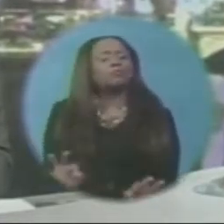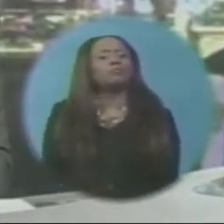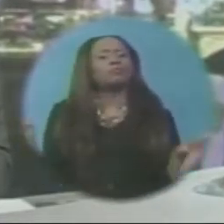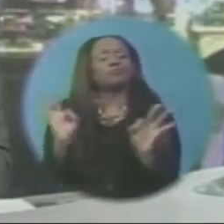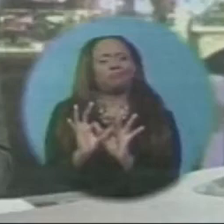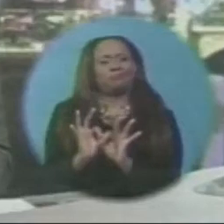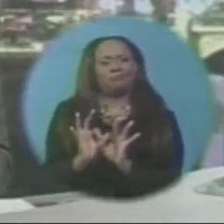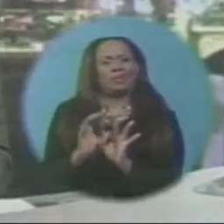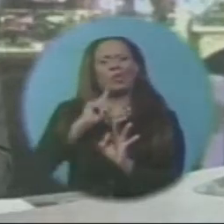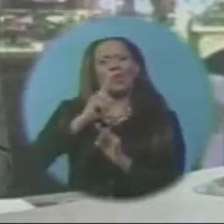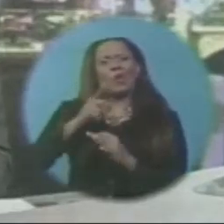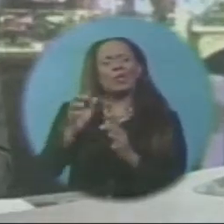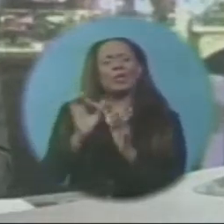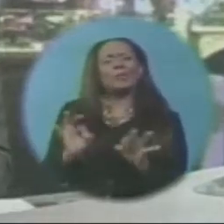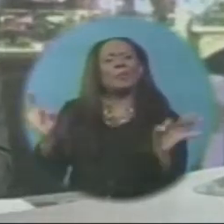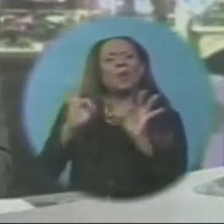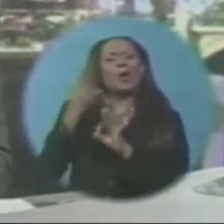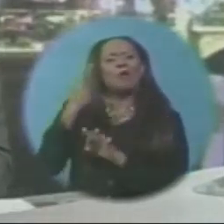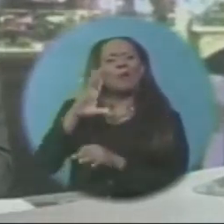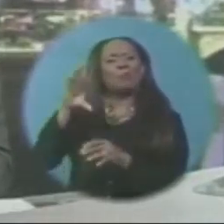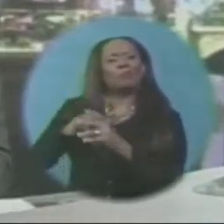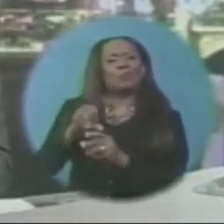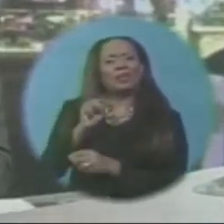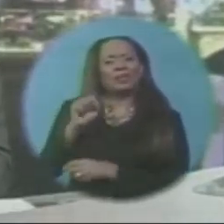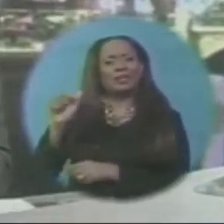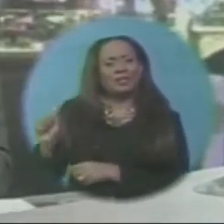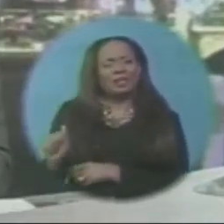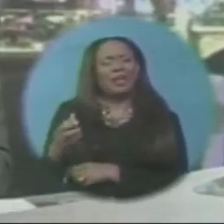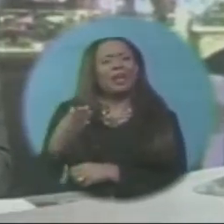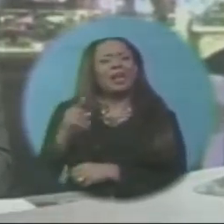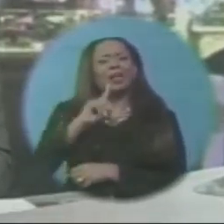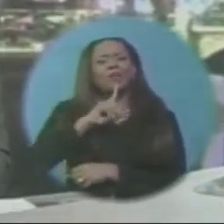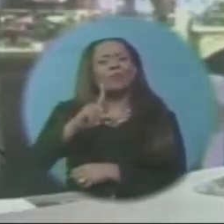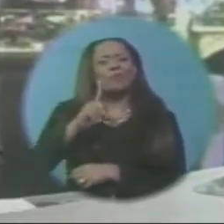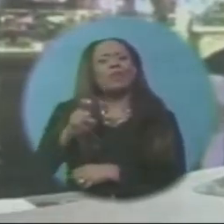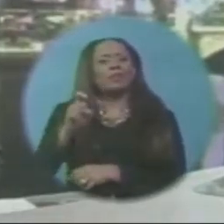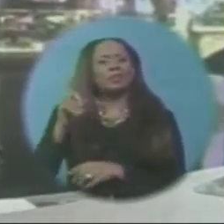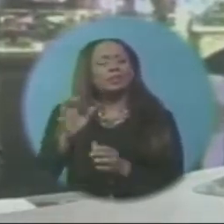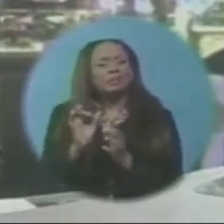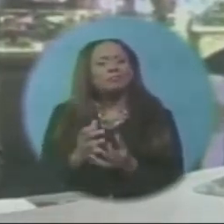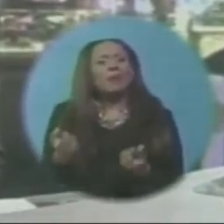the SSA and whose appointment in some cases was outstanding for a while.